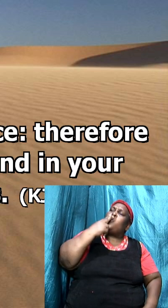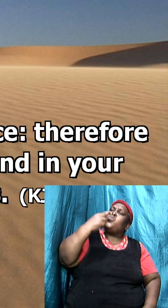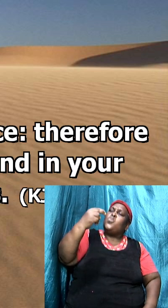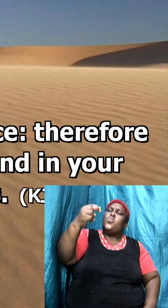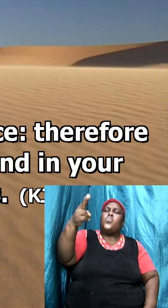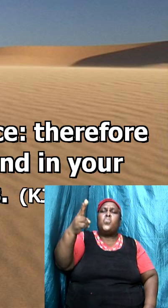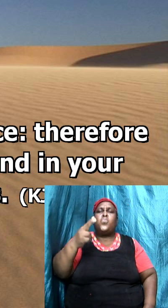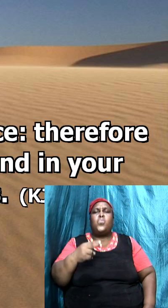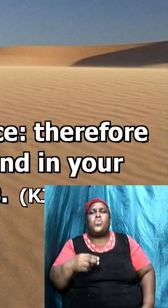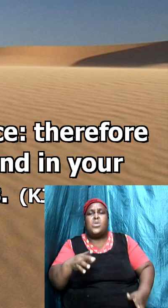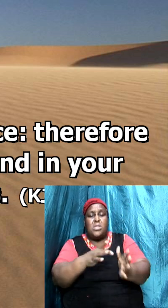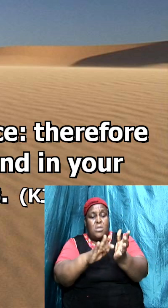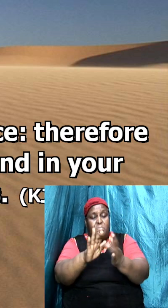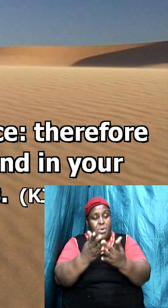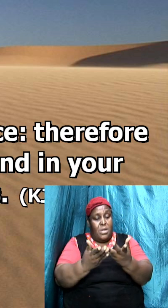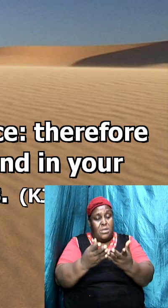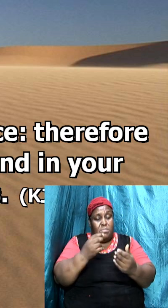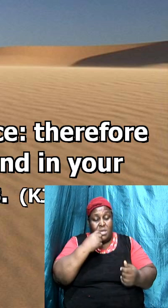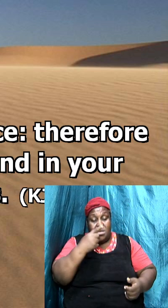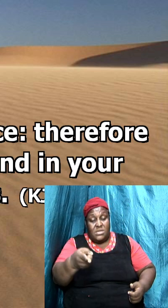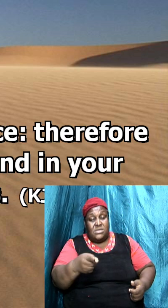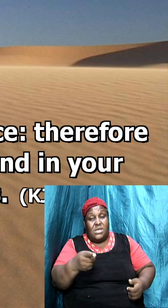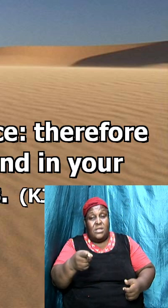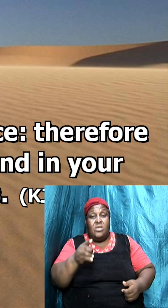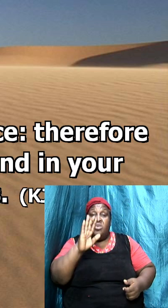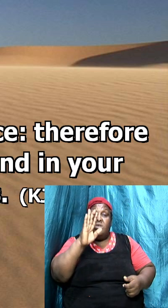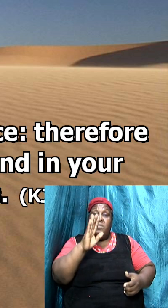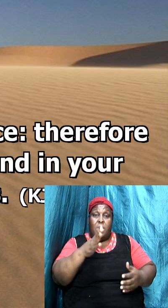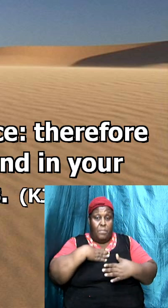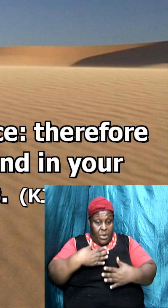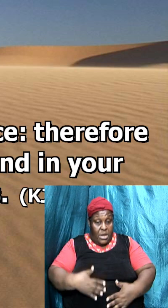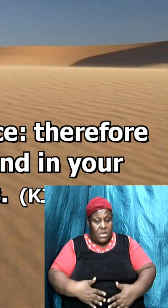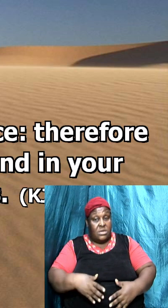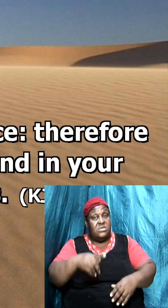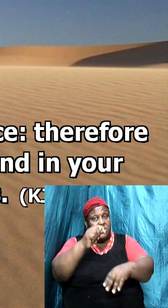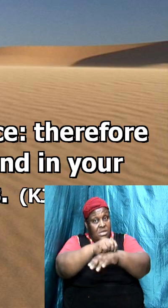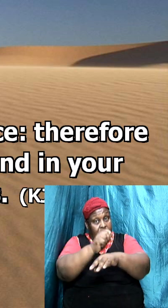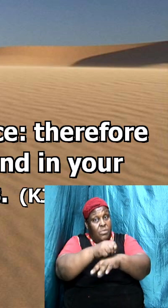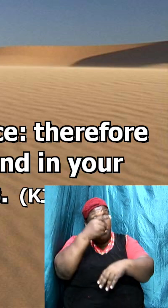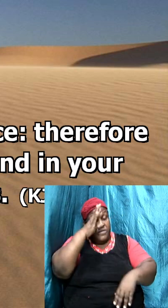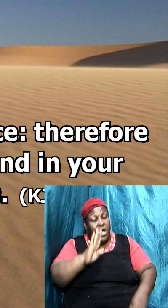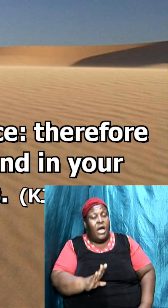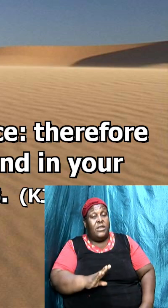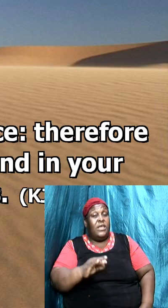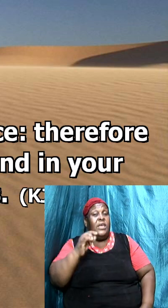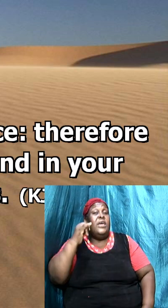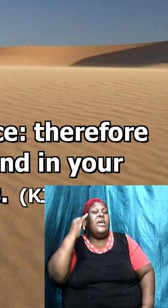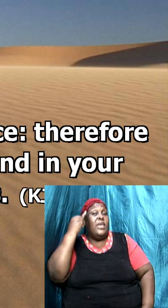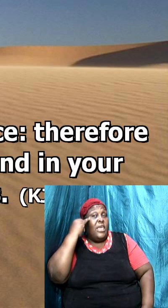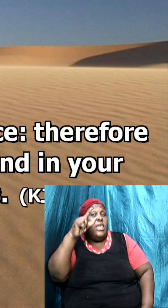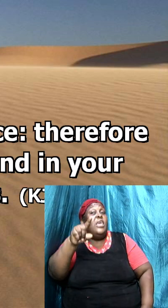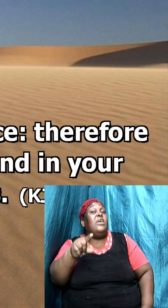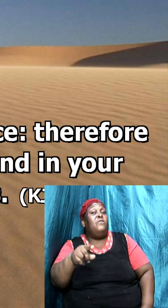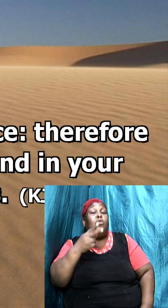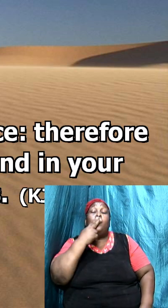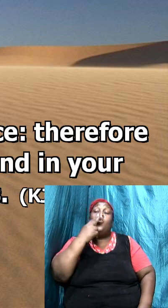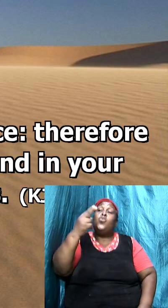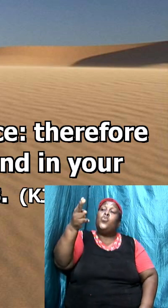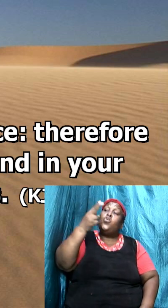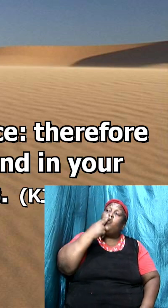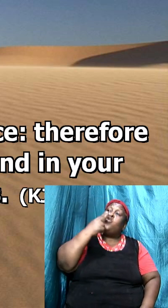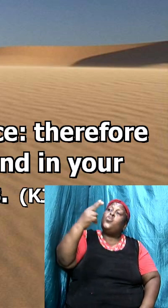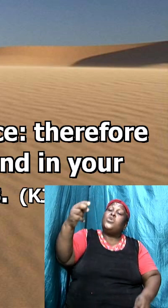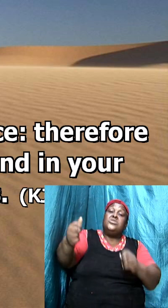the Bible is saying is that your body is the temple of God. And if your smoke is destroyed, you're going to destroy the